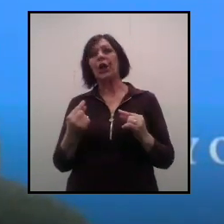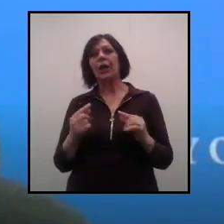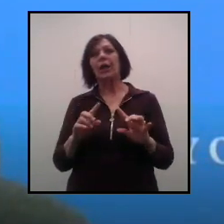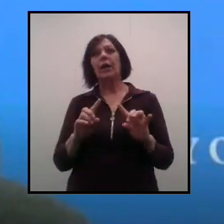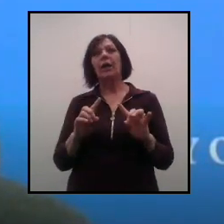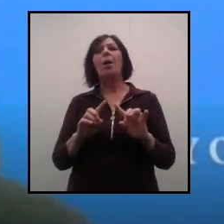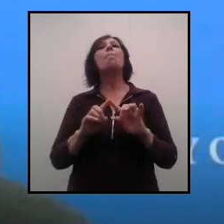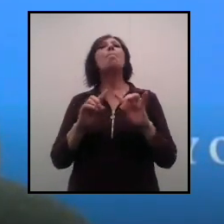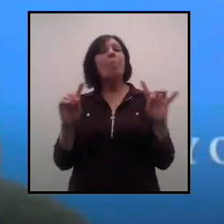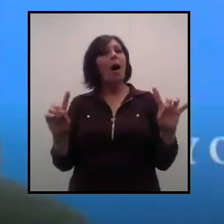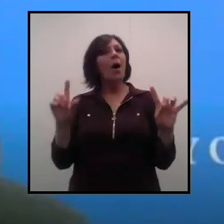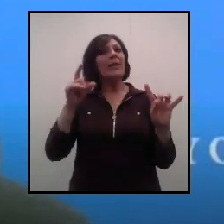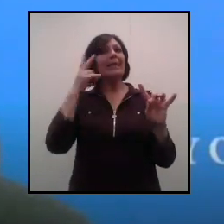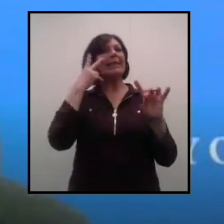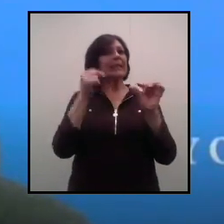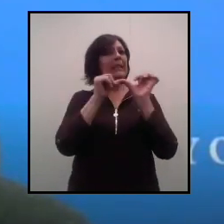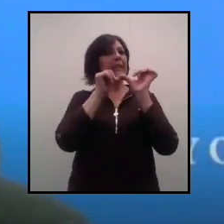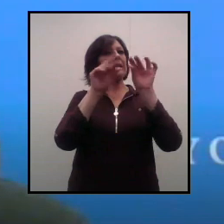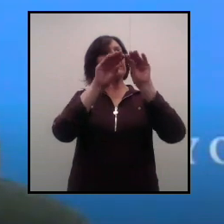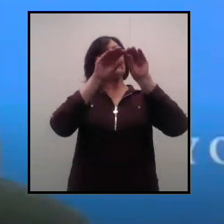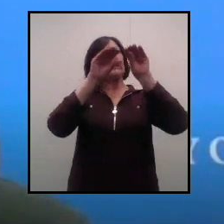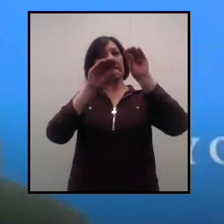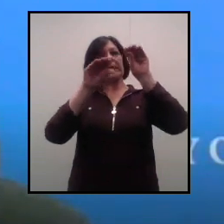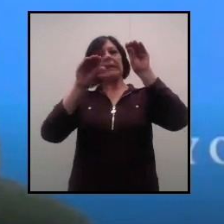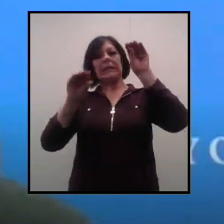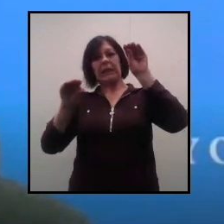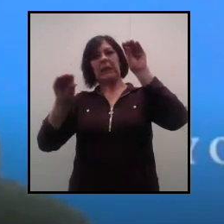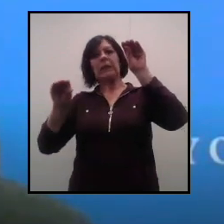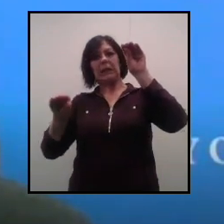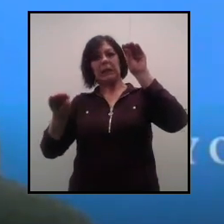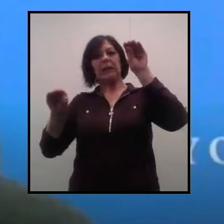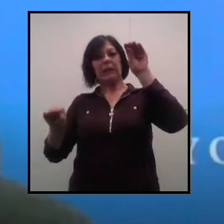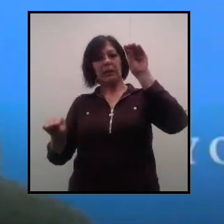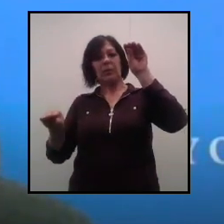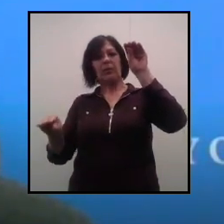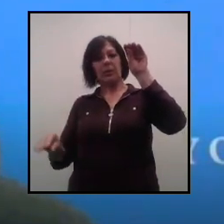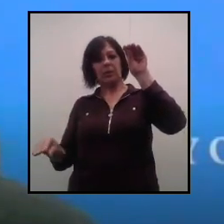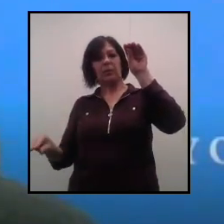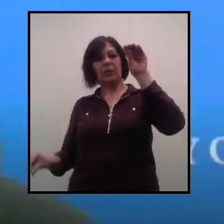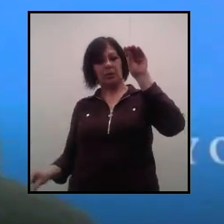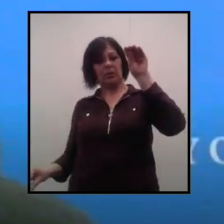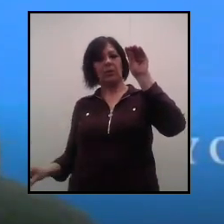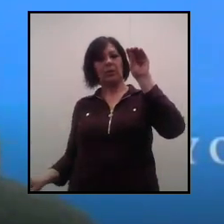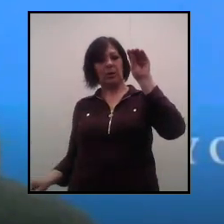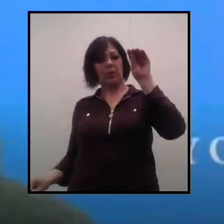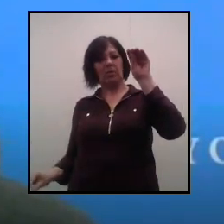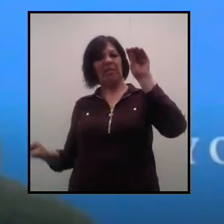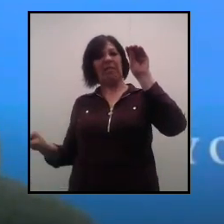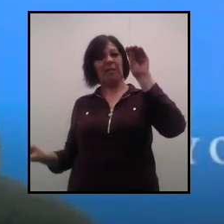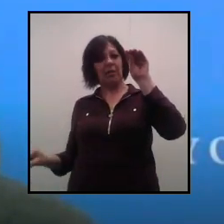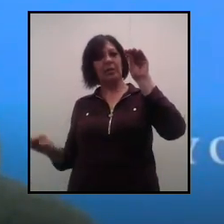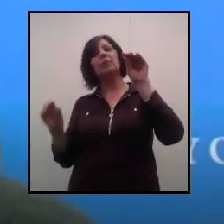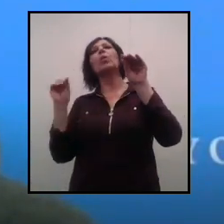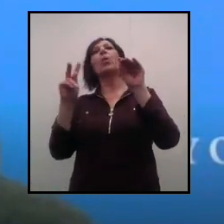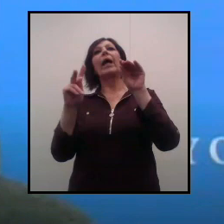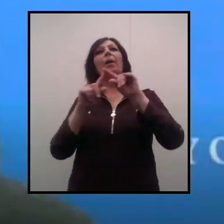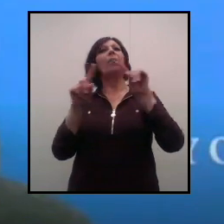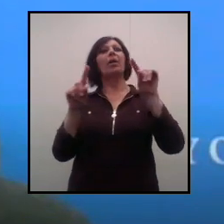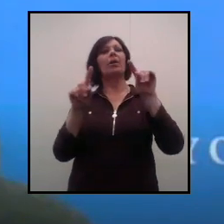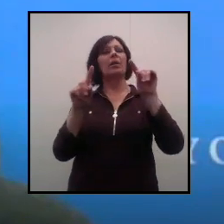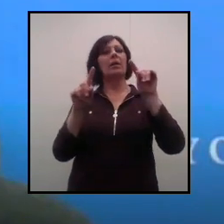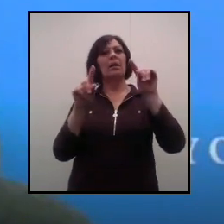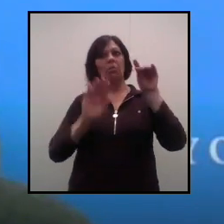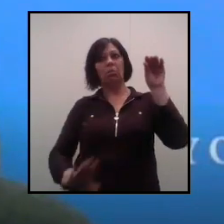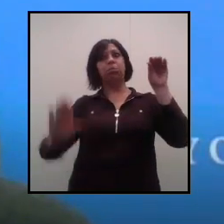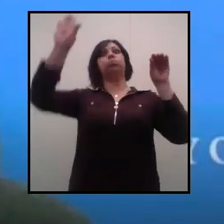We need to see that decline consistently over the 2-week period one or two new cases is not going to kill us, but